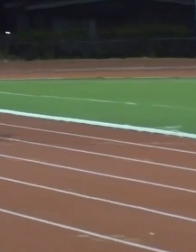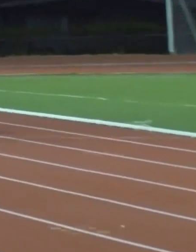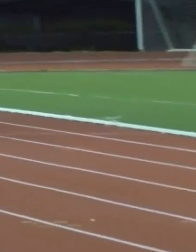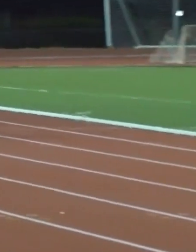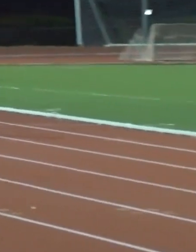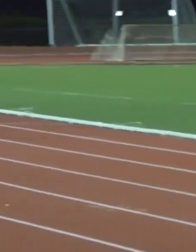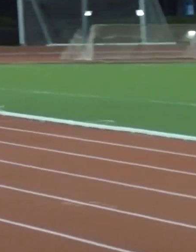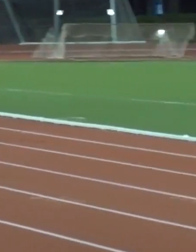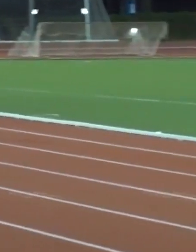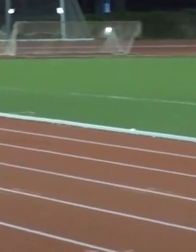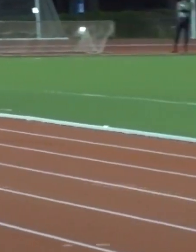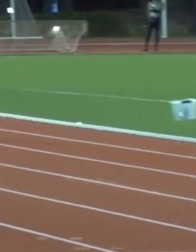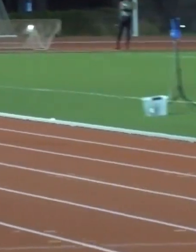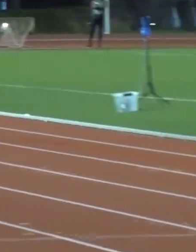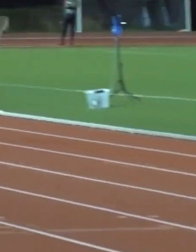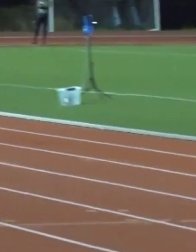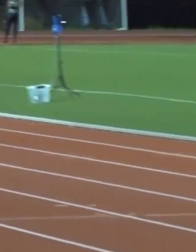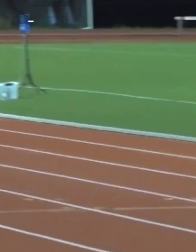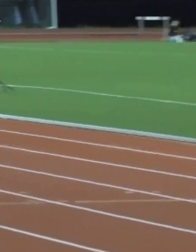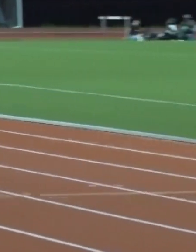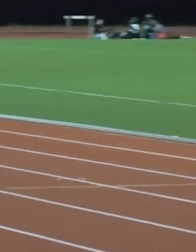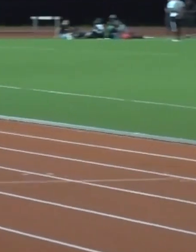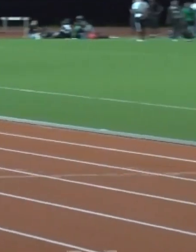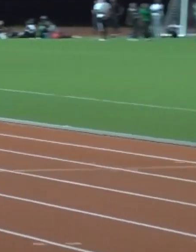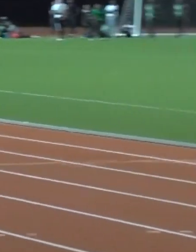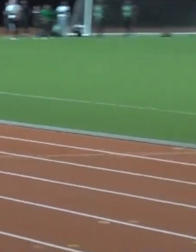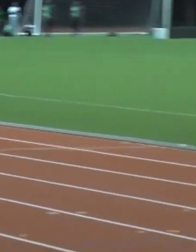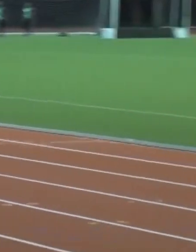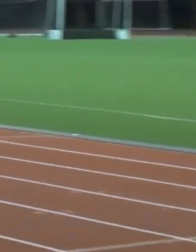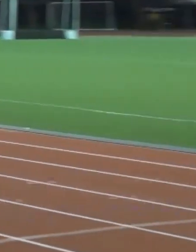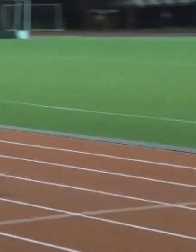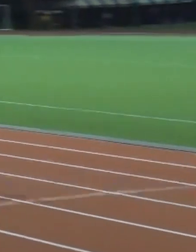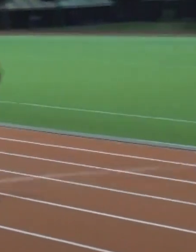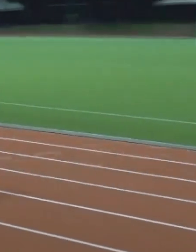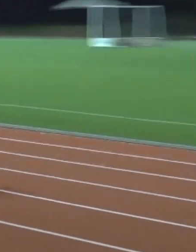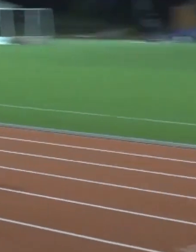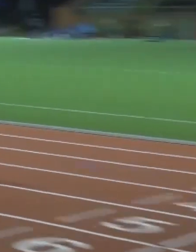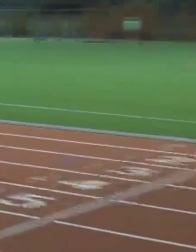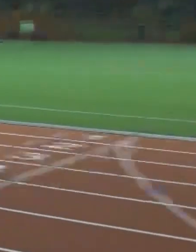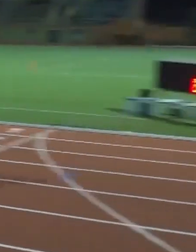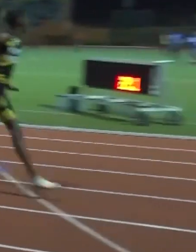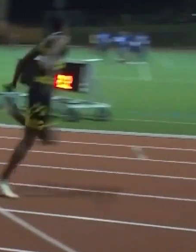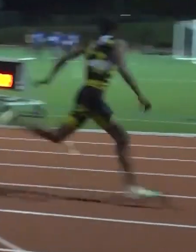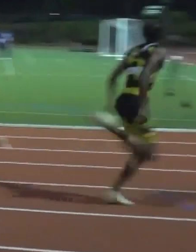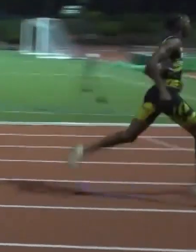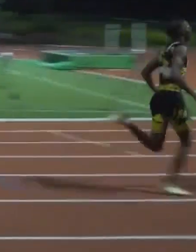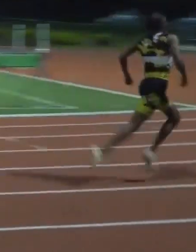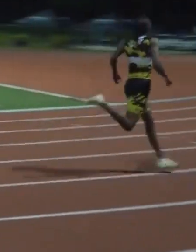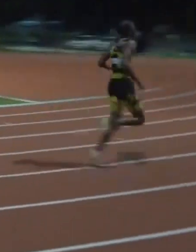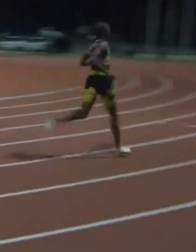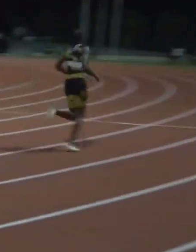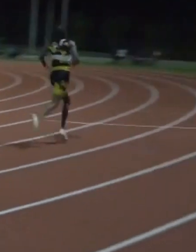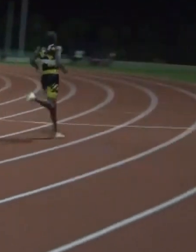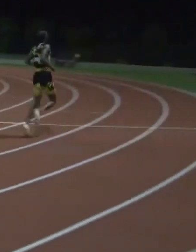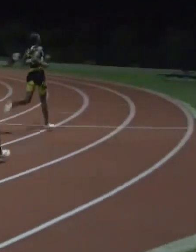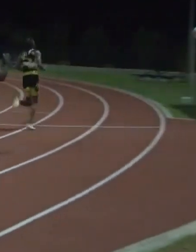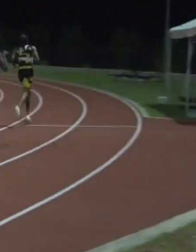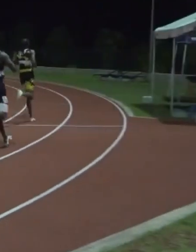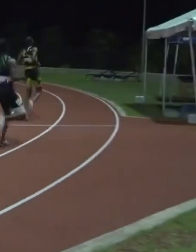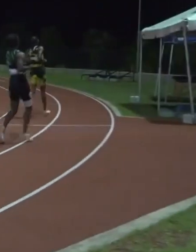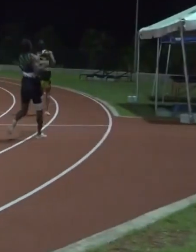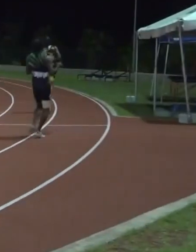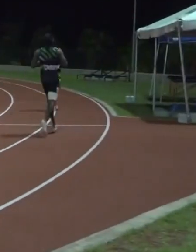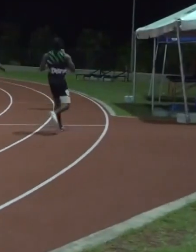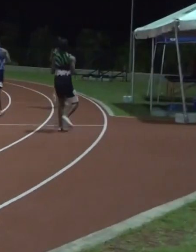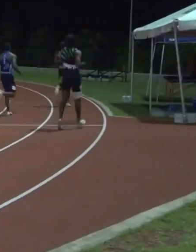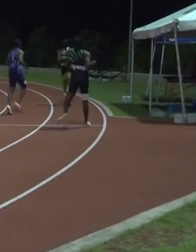He's having a good season. About to stop the clock at 21.95 seconds. Rodnico Carrington follows 22.42 and Adal